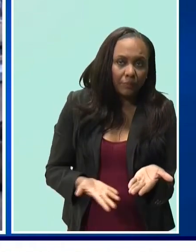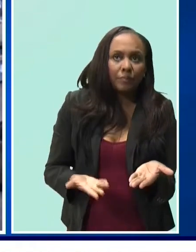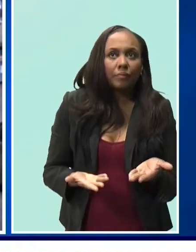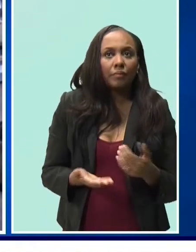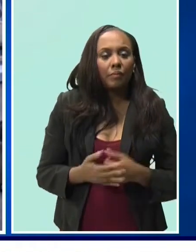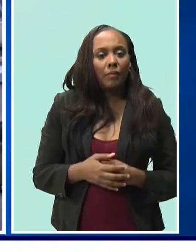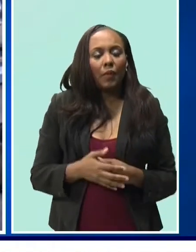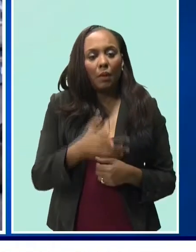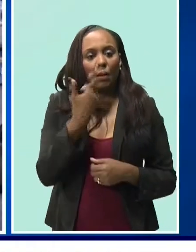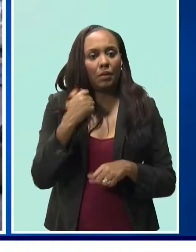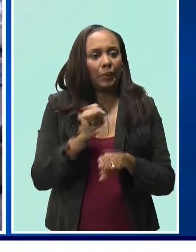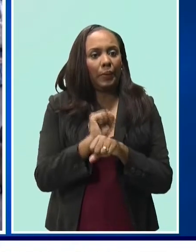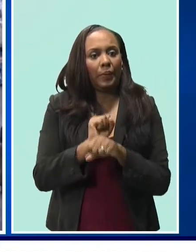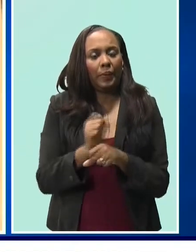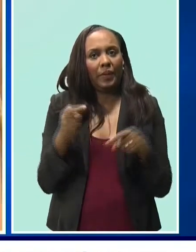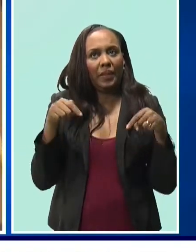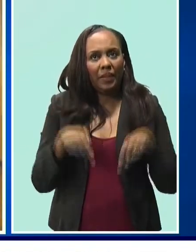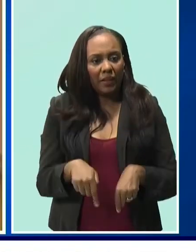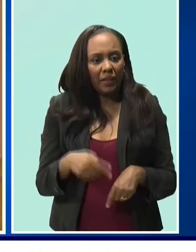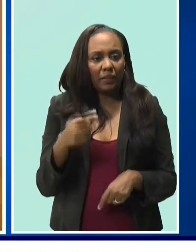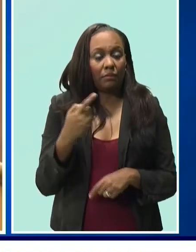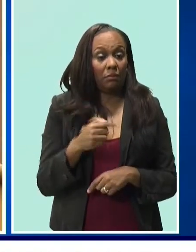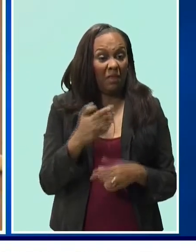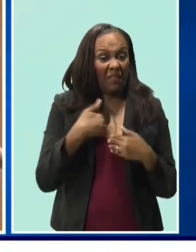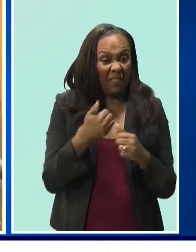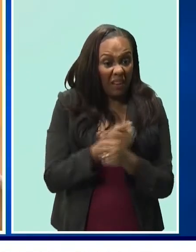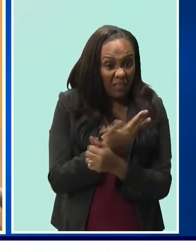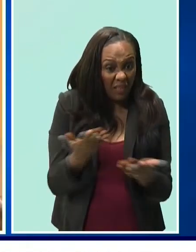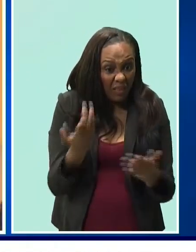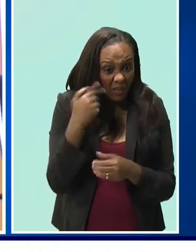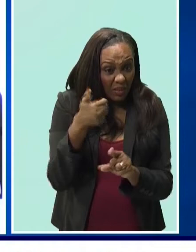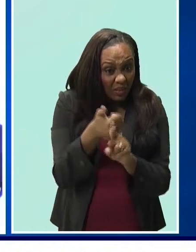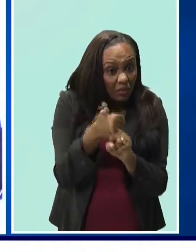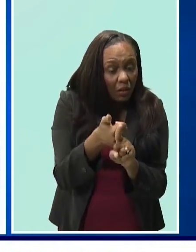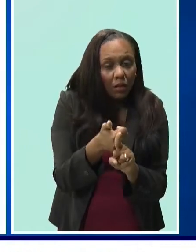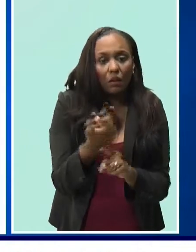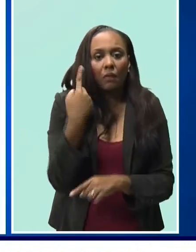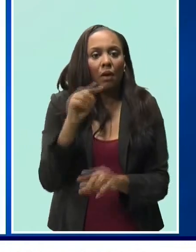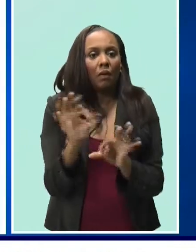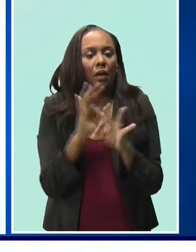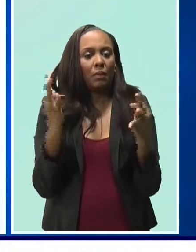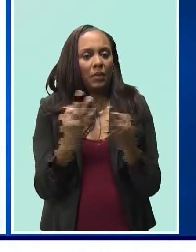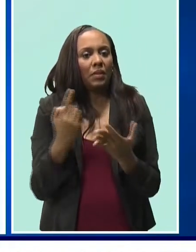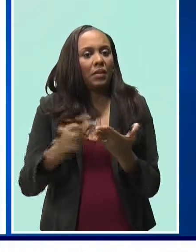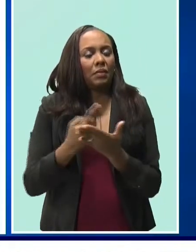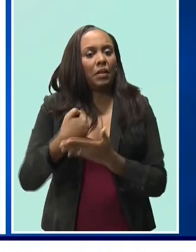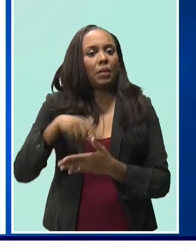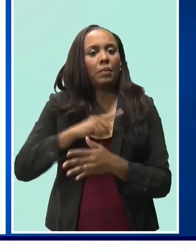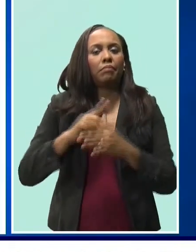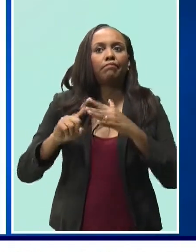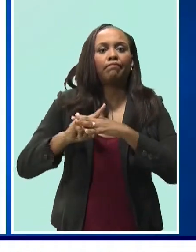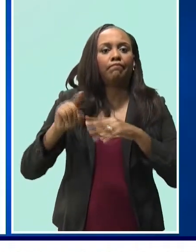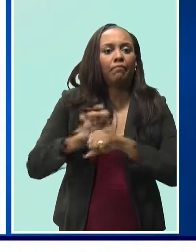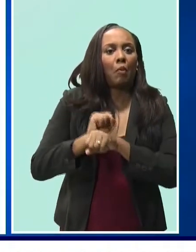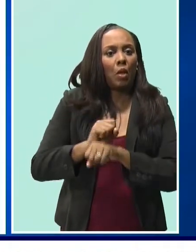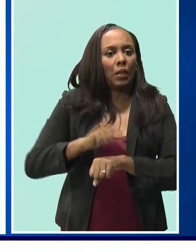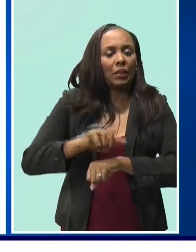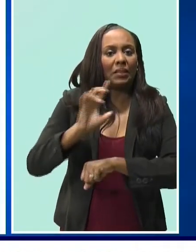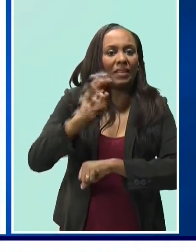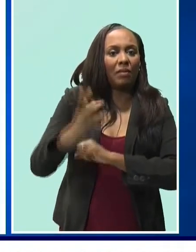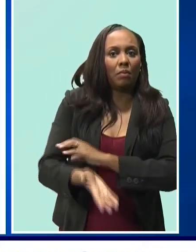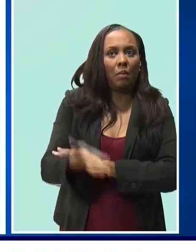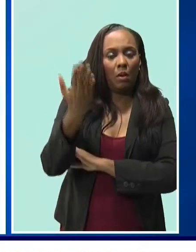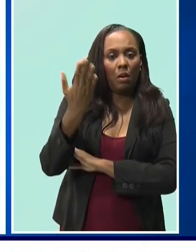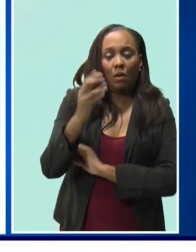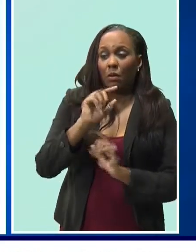for themselves or probably for their family. So, you know, sometimes we get to work at 7 in the morning, start at 7 in the morning, and